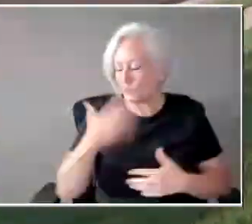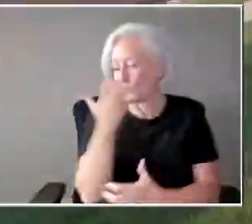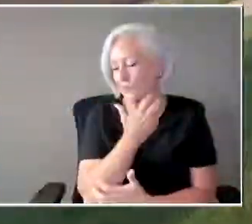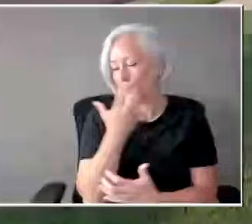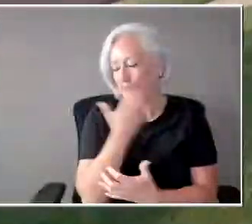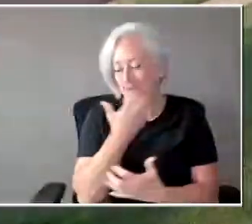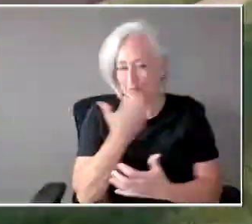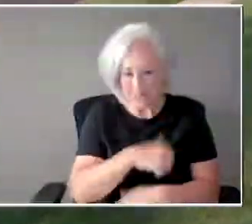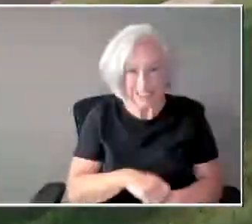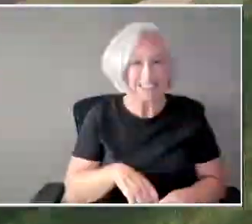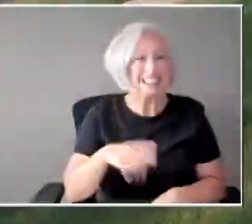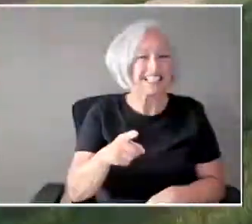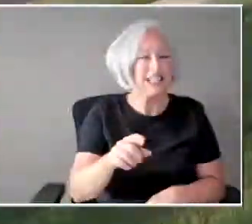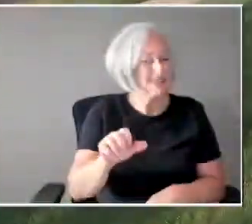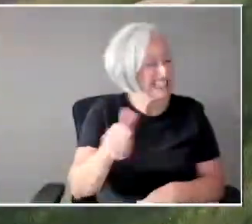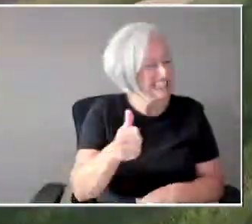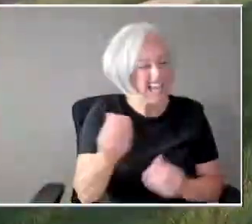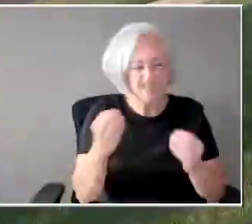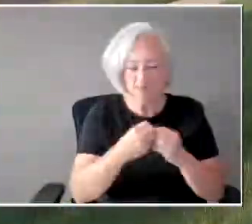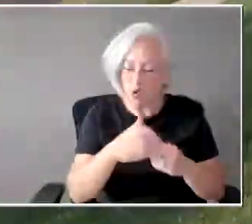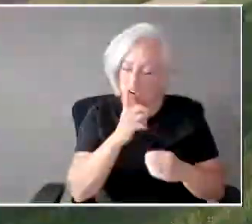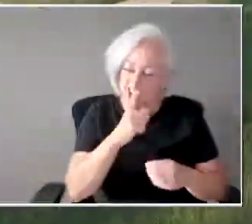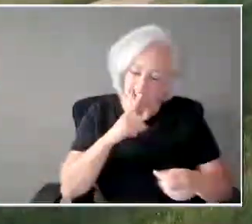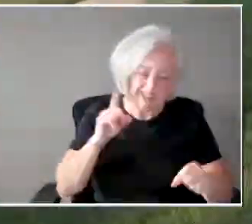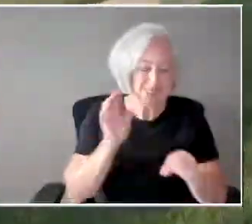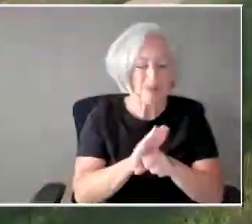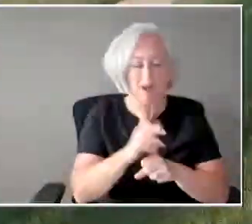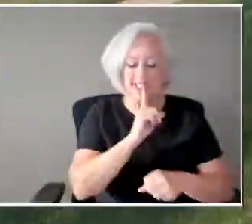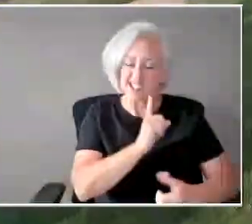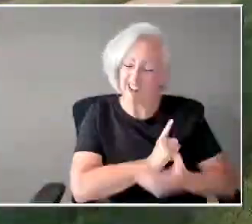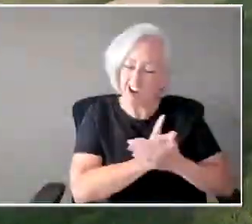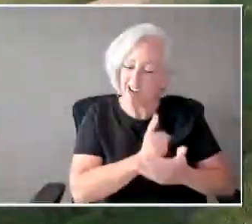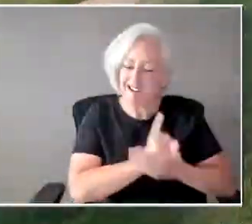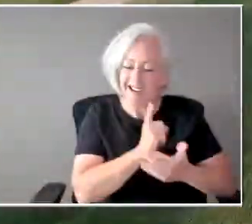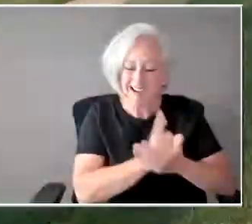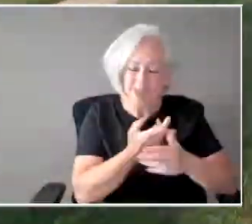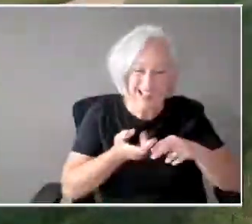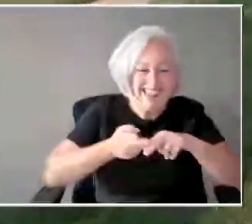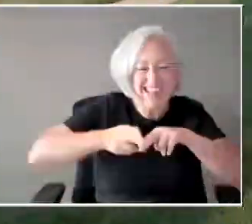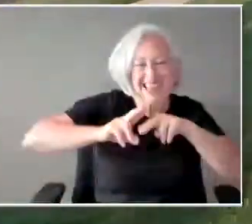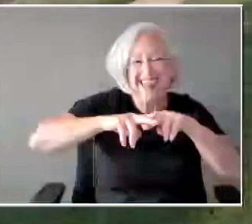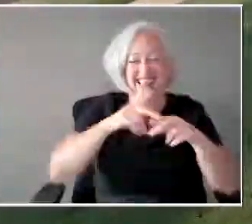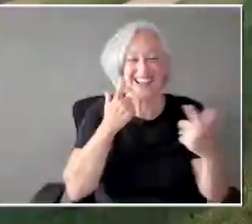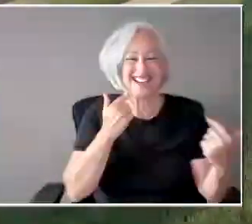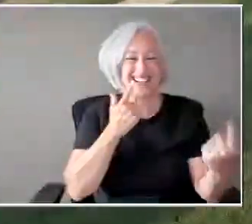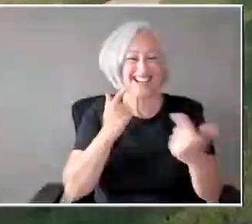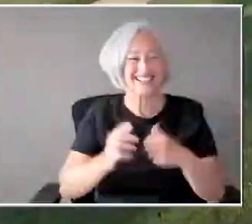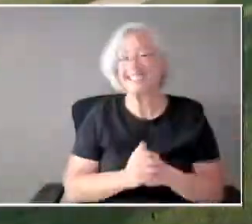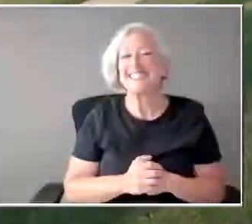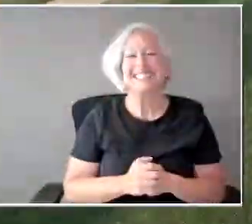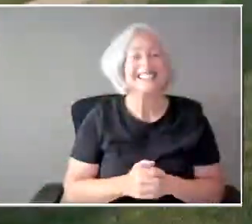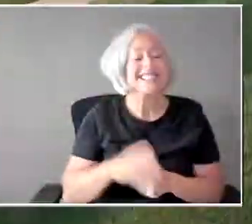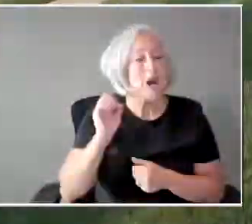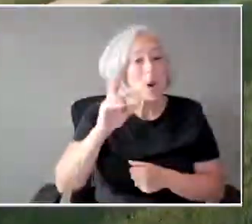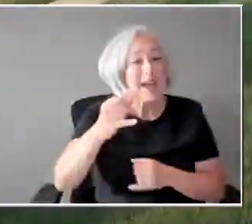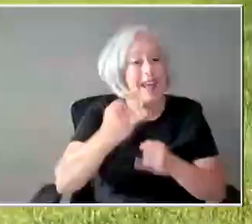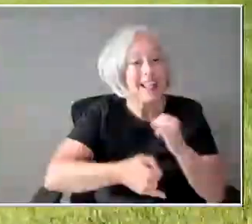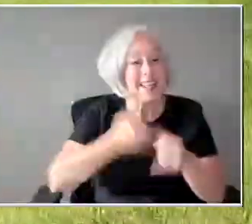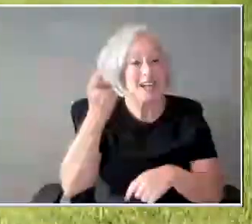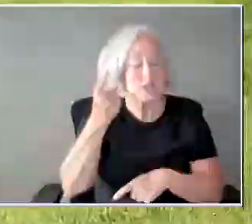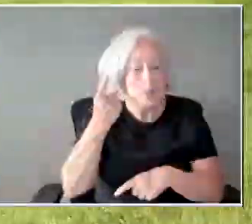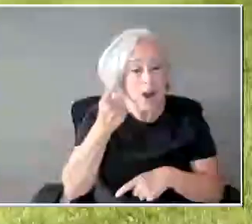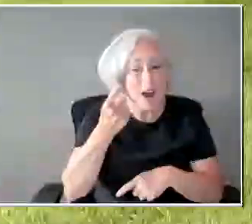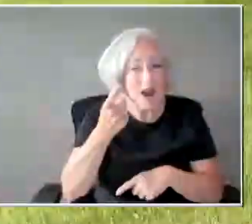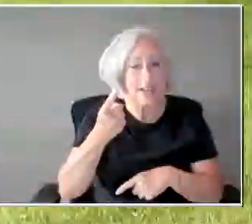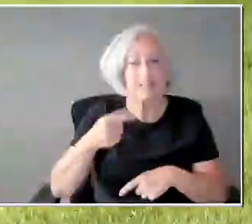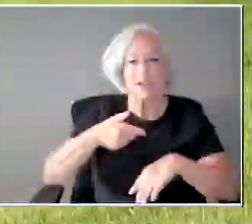him. All right, I guarantee I can get his heart rate up. Okay. All right, and the last one is going to walk down. The last one's going to be